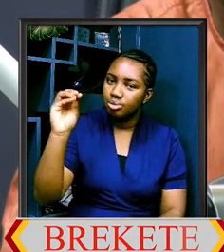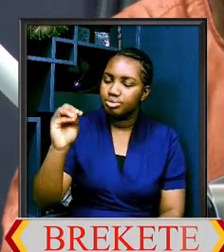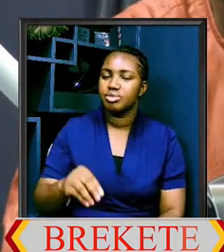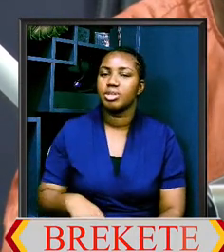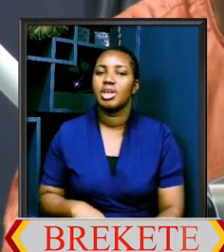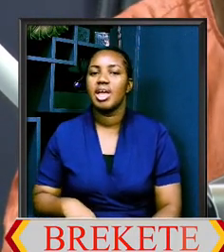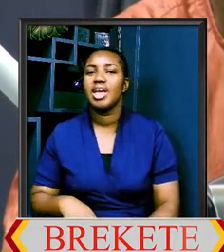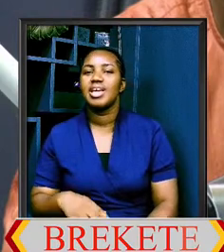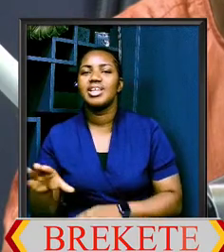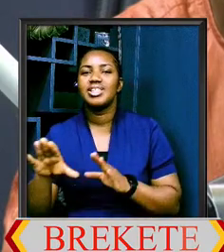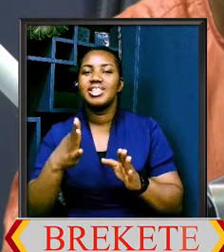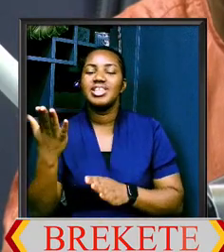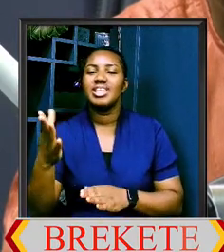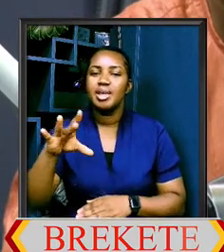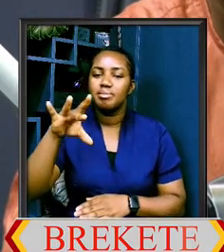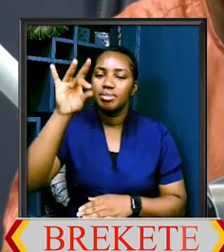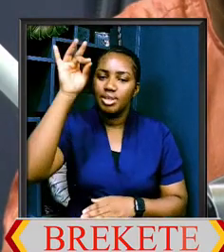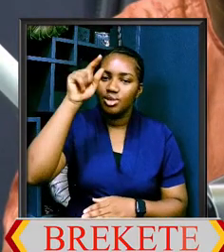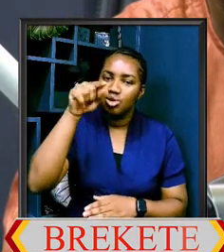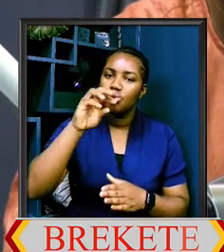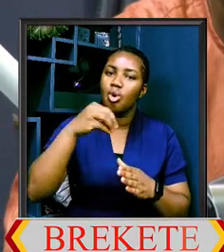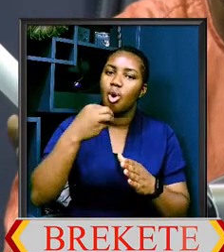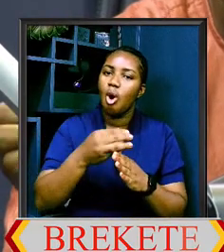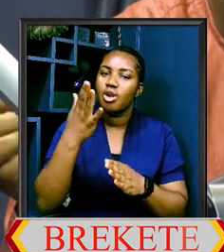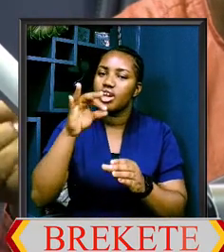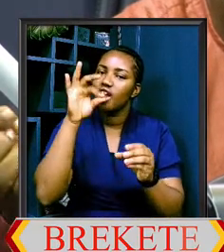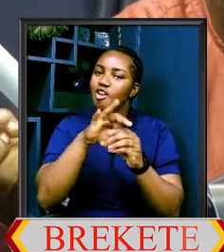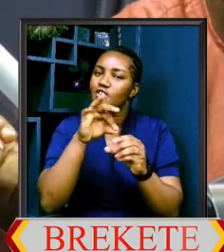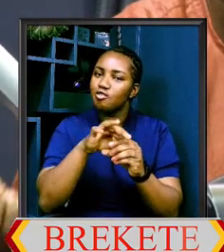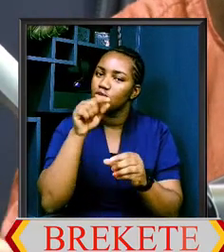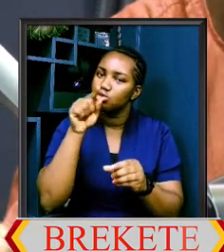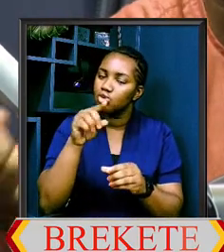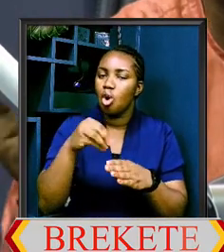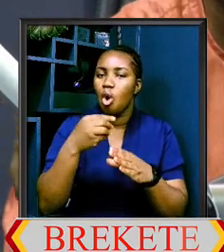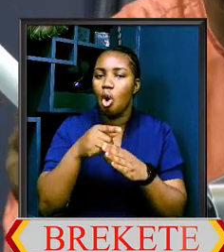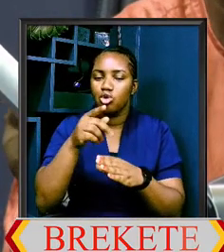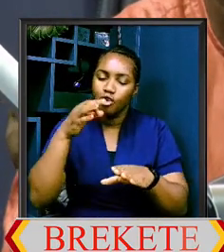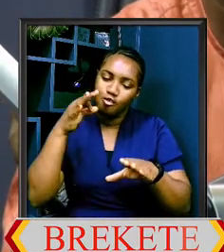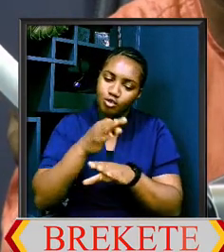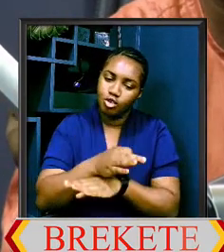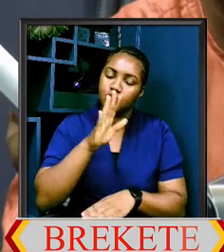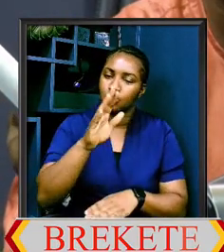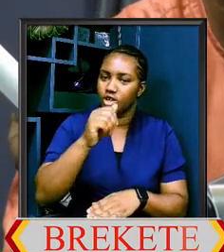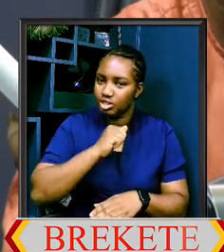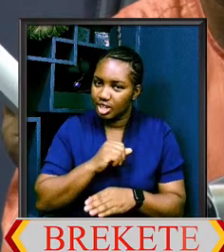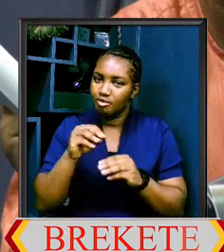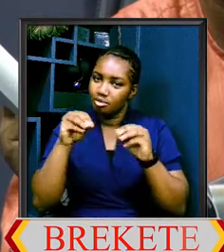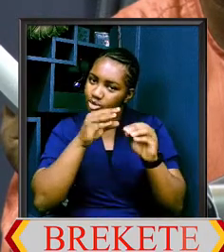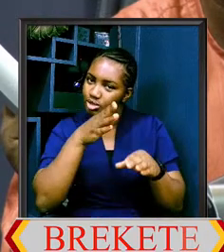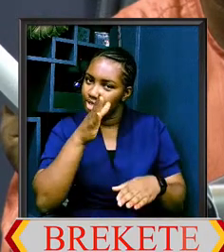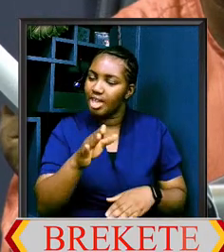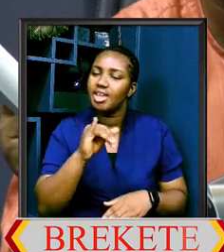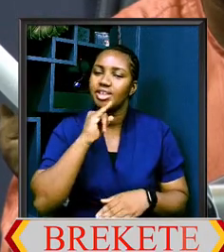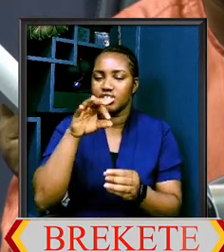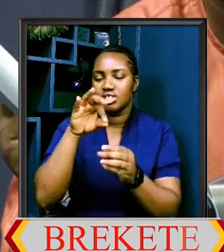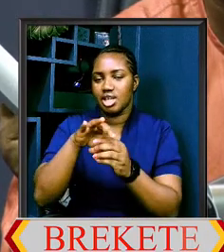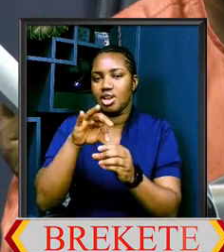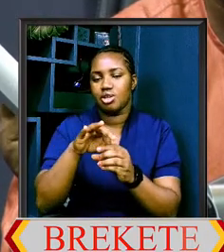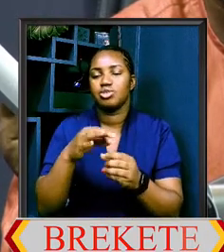Now appoint you, I be now elect, they elect you, I be now you force yourself put there. Na election,